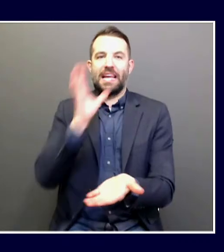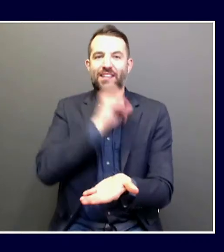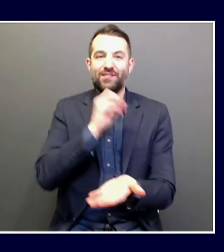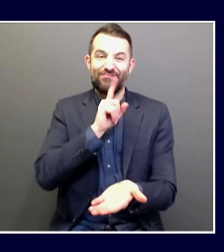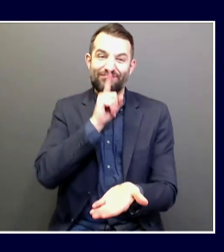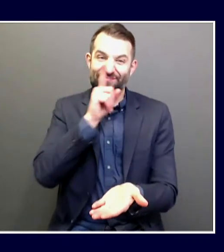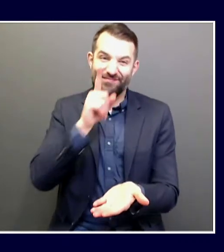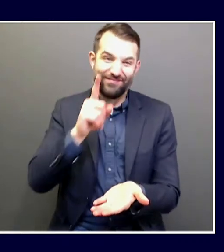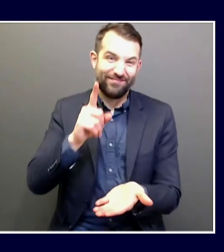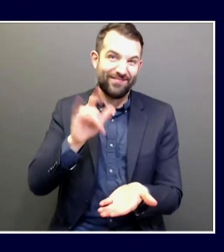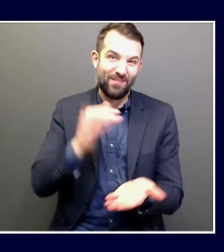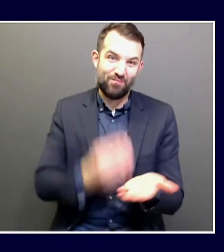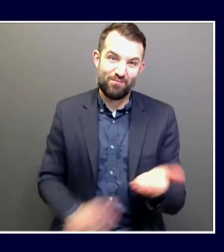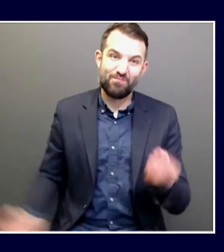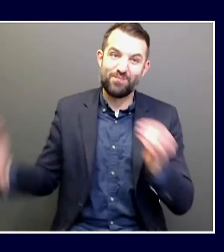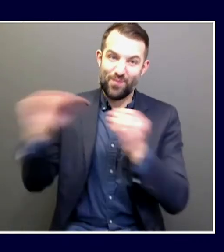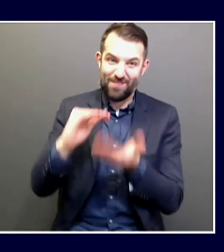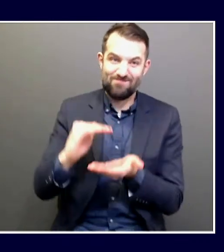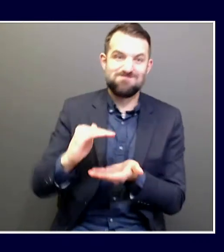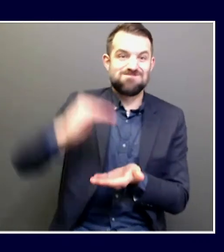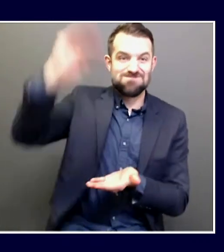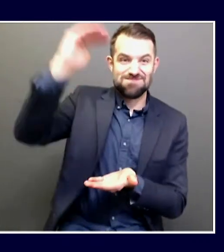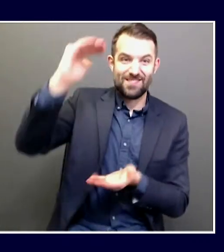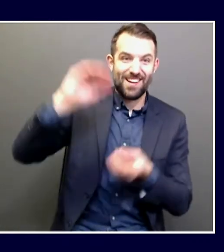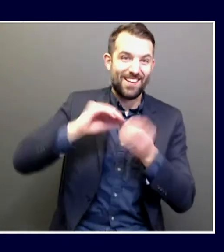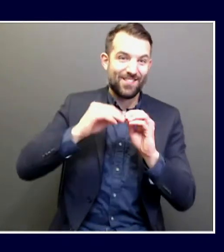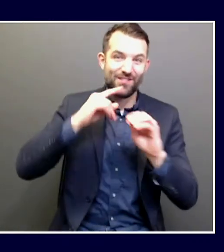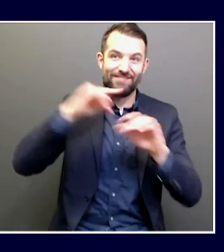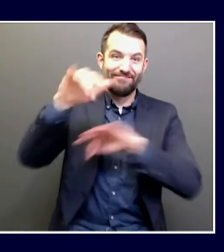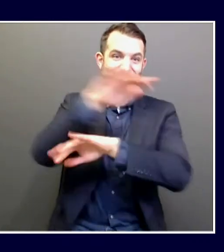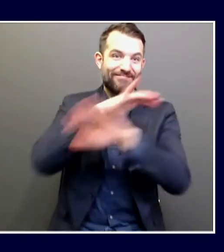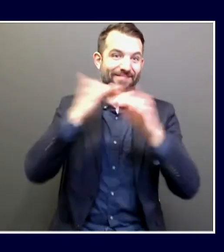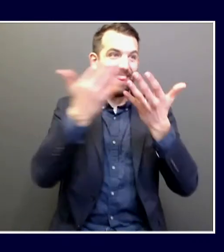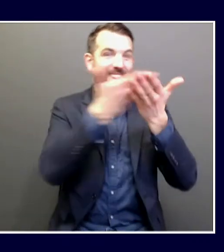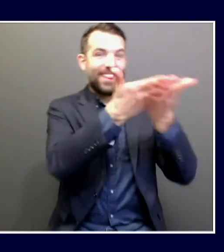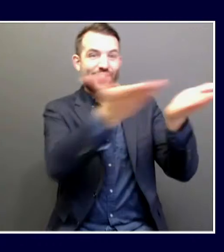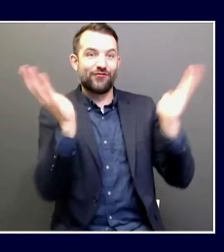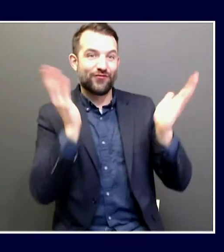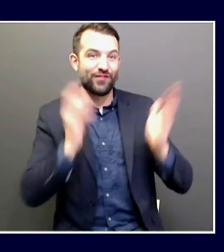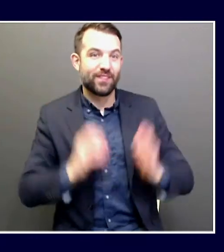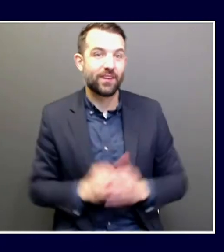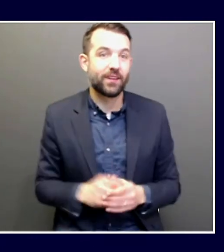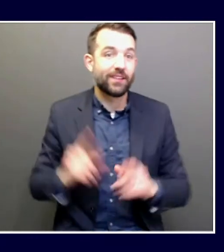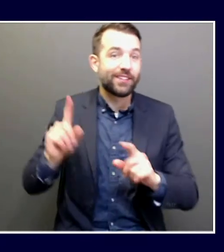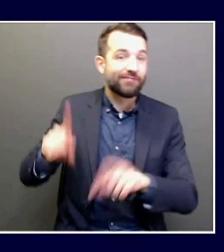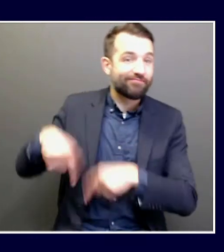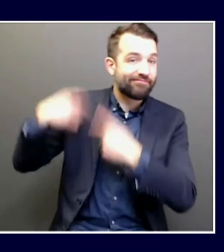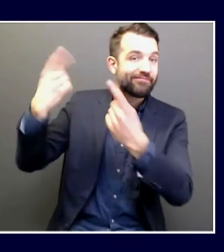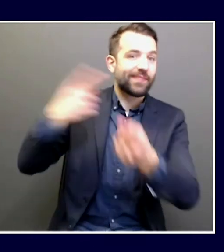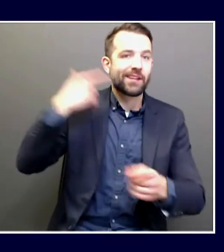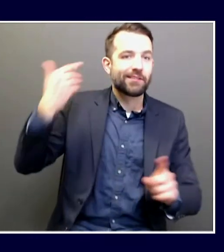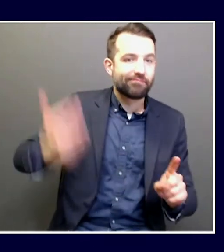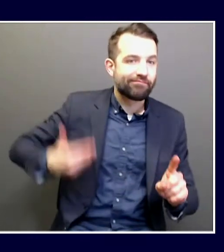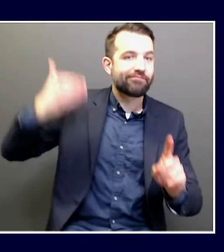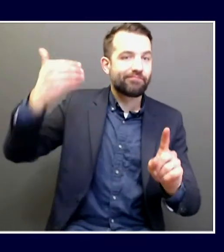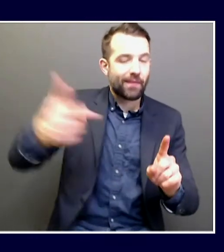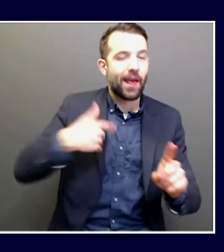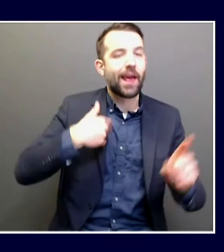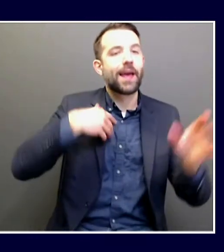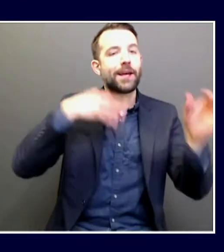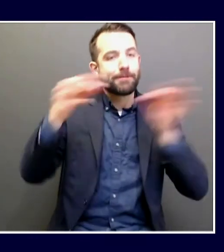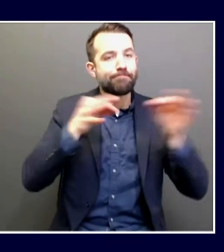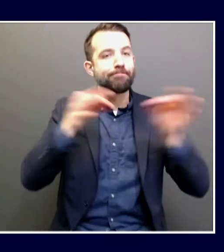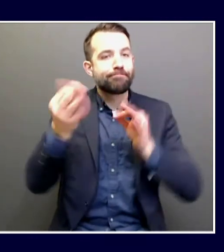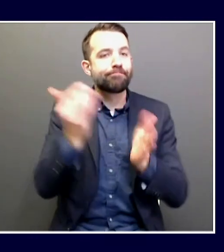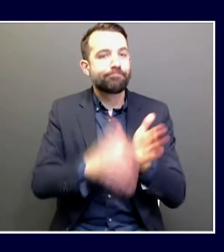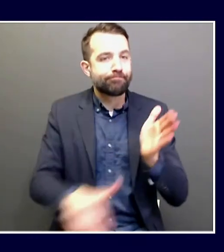talked about during different parts of the pandemic. So what's the bottom line? At this point